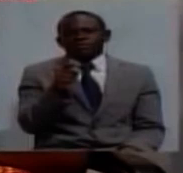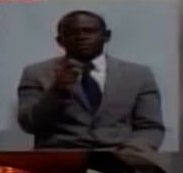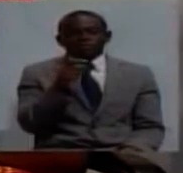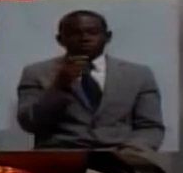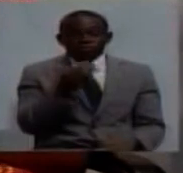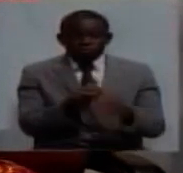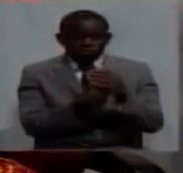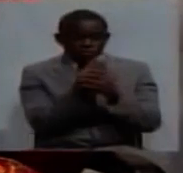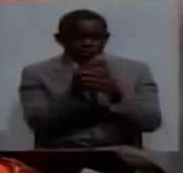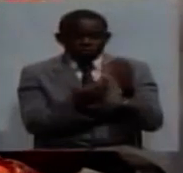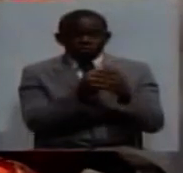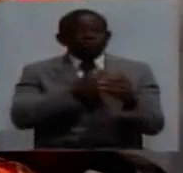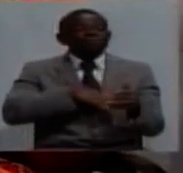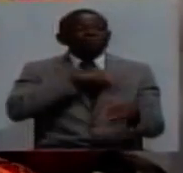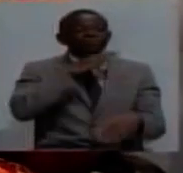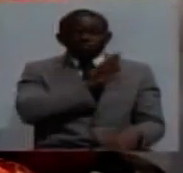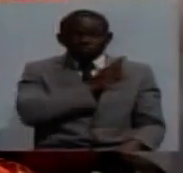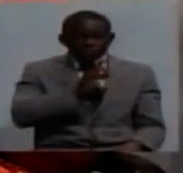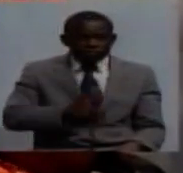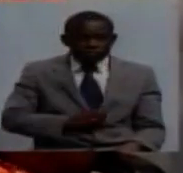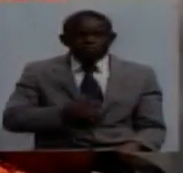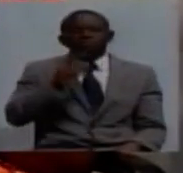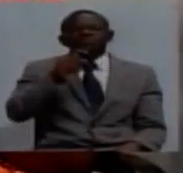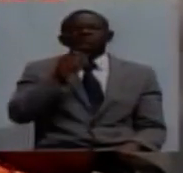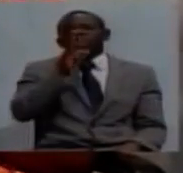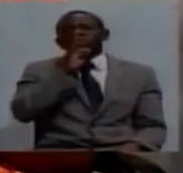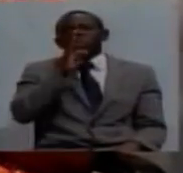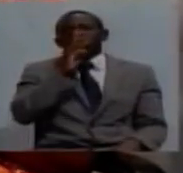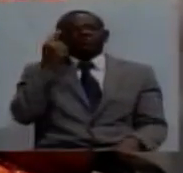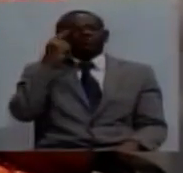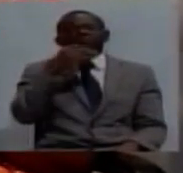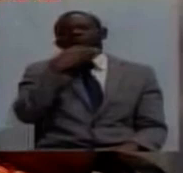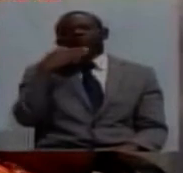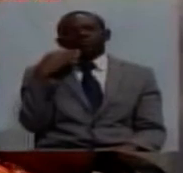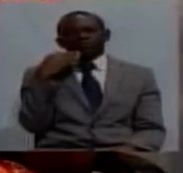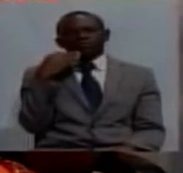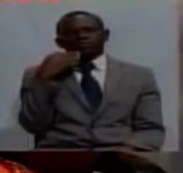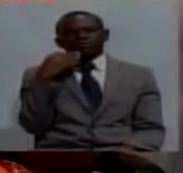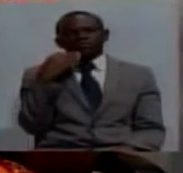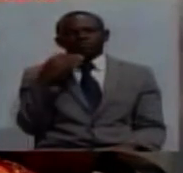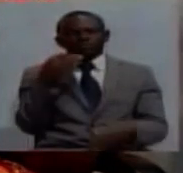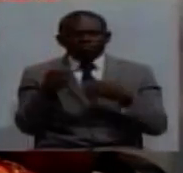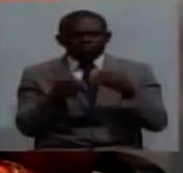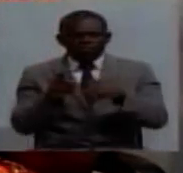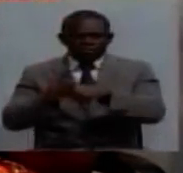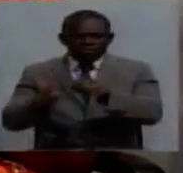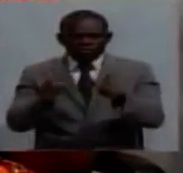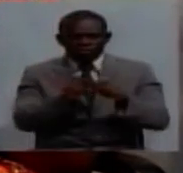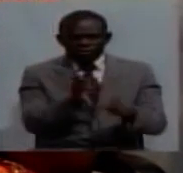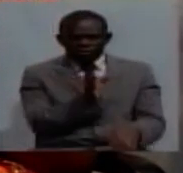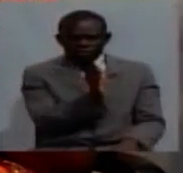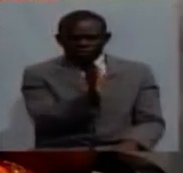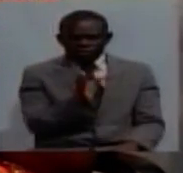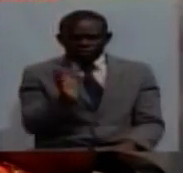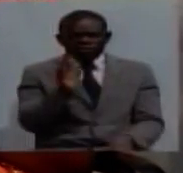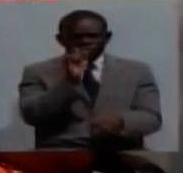be rain-fed. So there's interrelationship and linkages between the various sectors. So we cannot